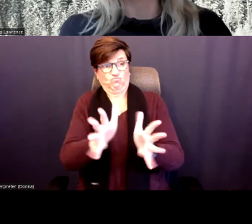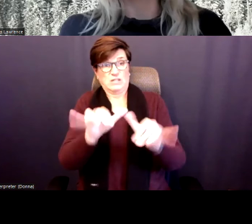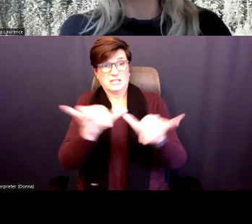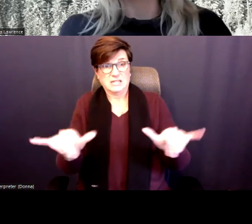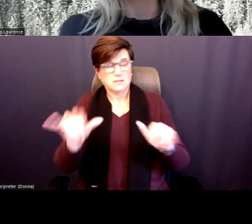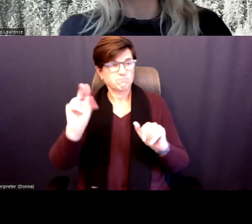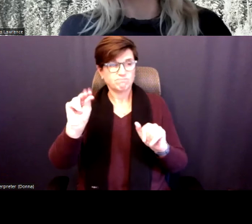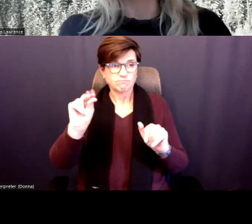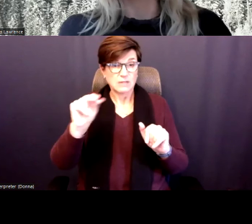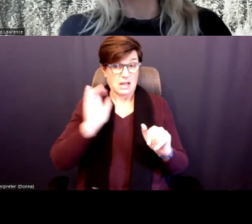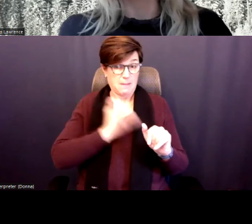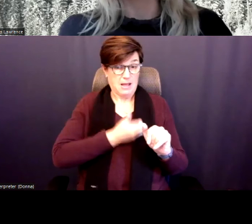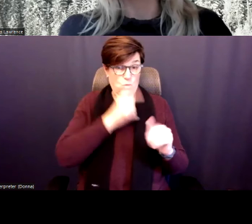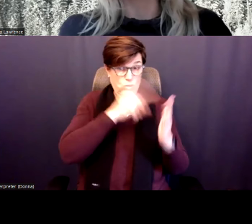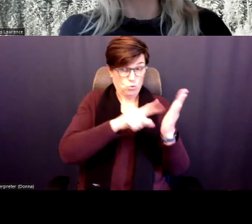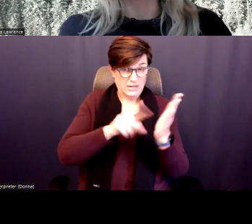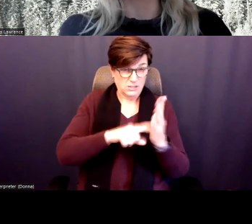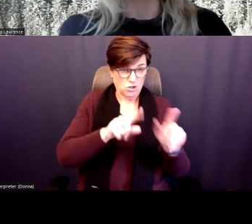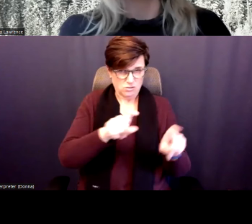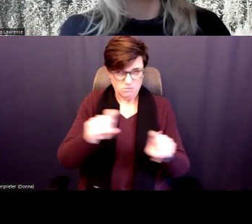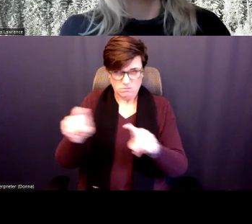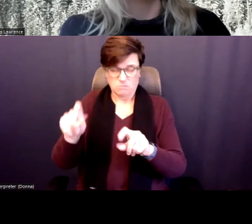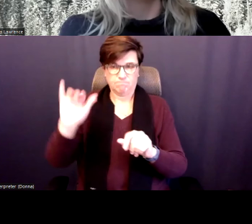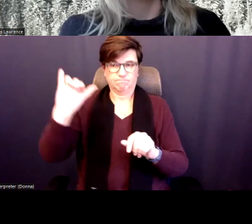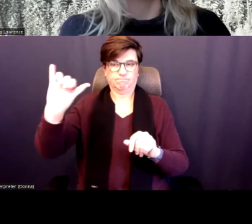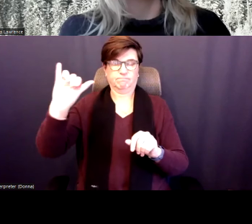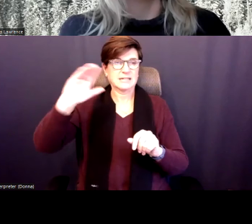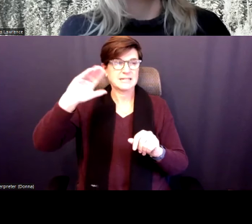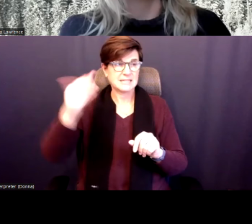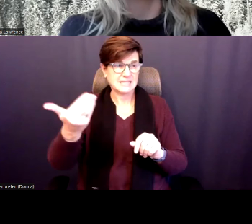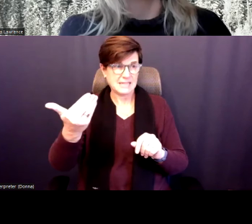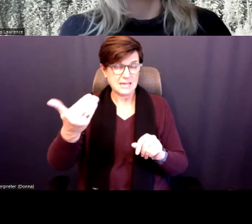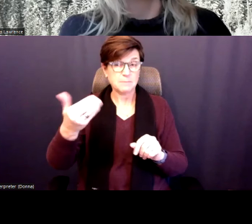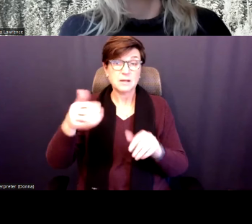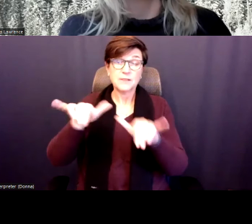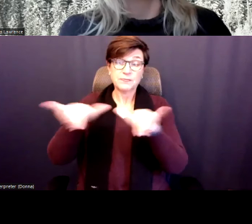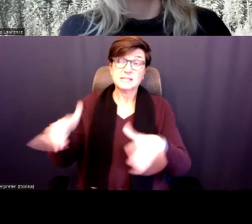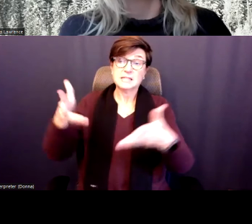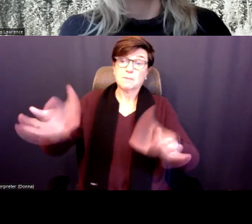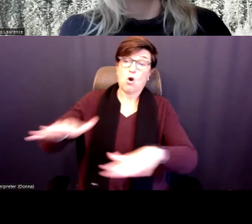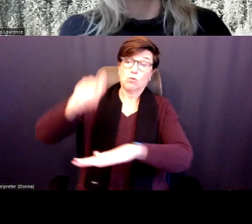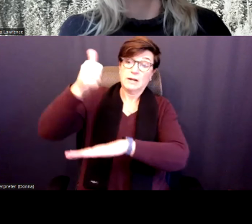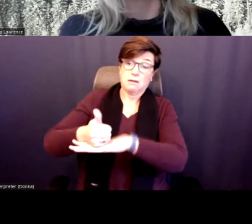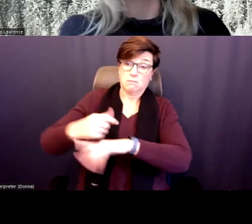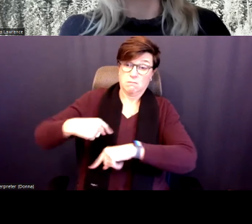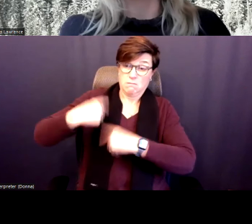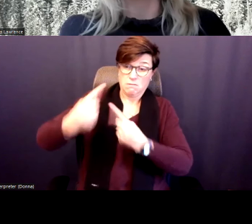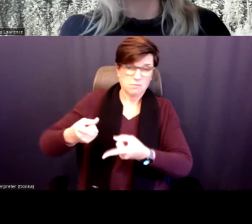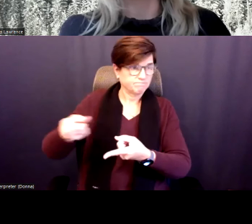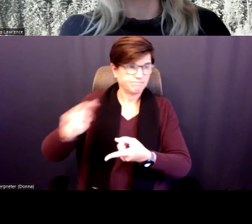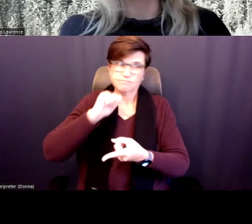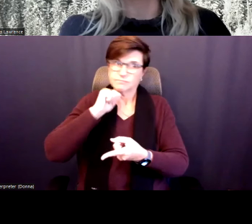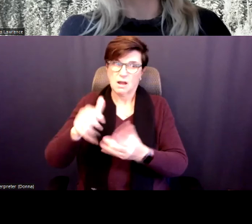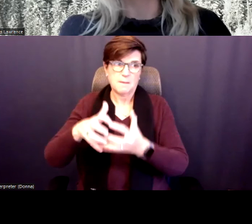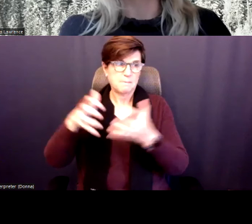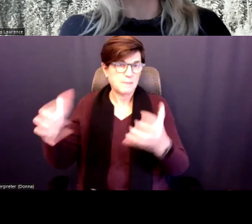huge lag still behind the systems that are here and reaching the populations that really require